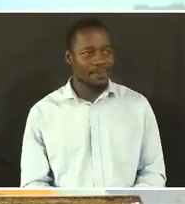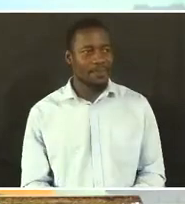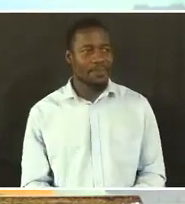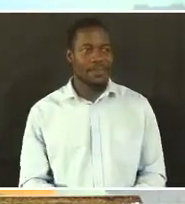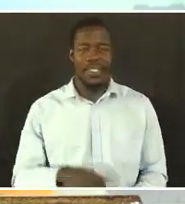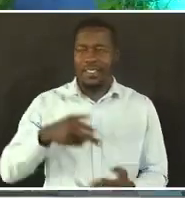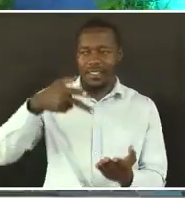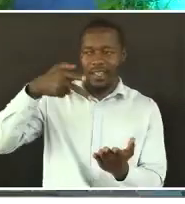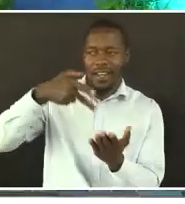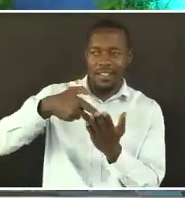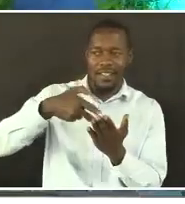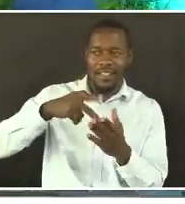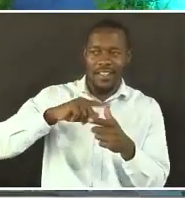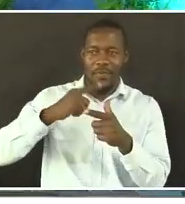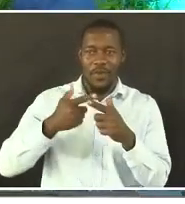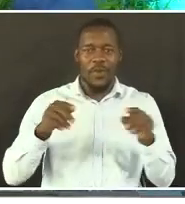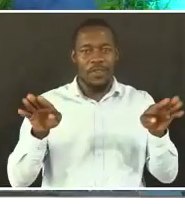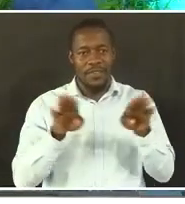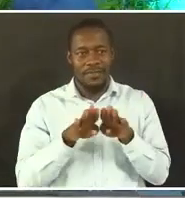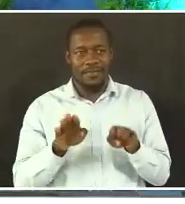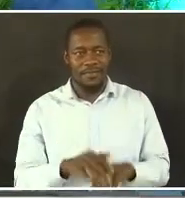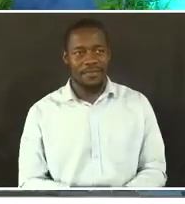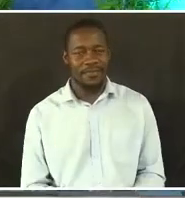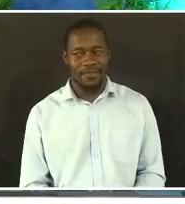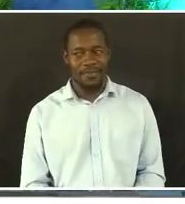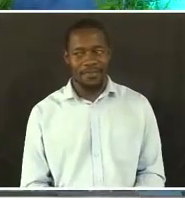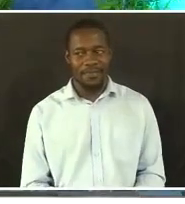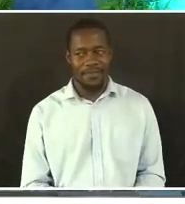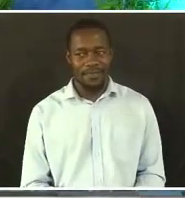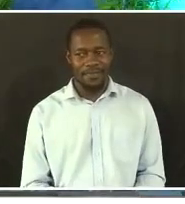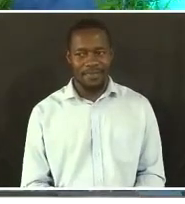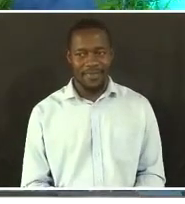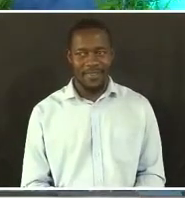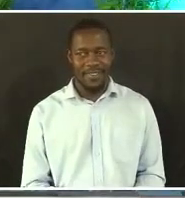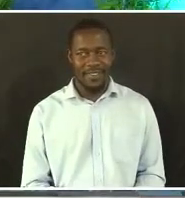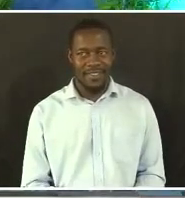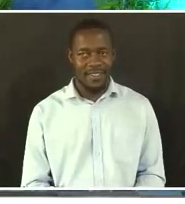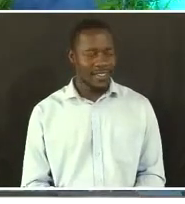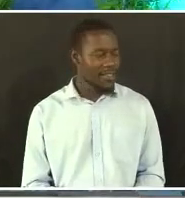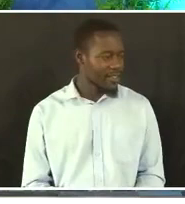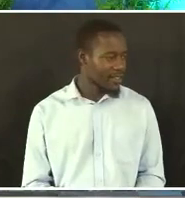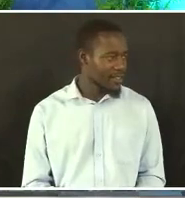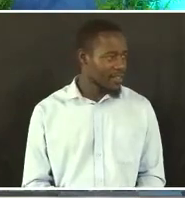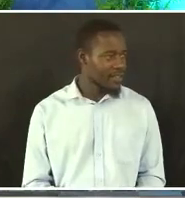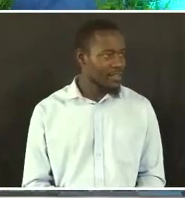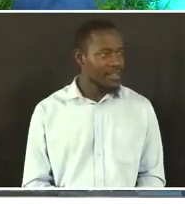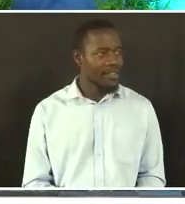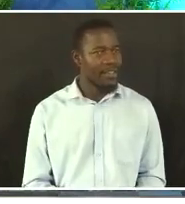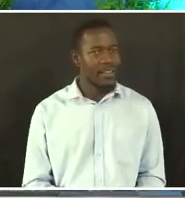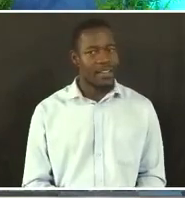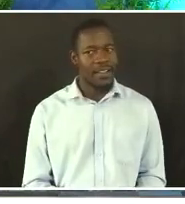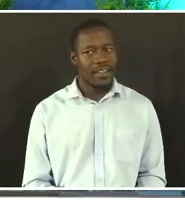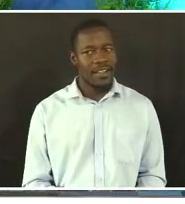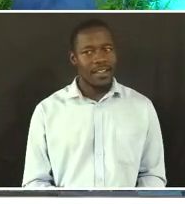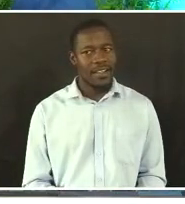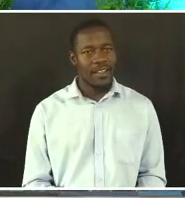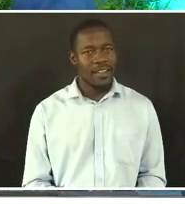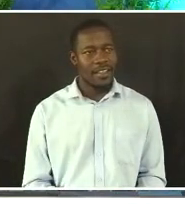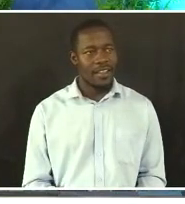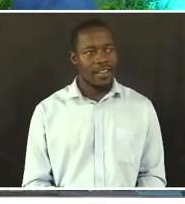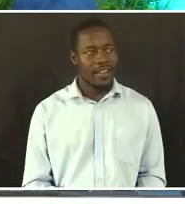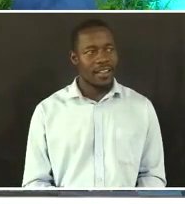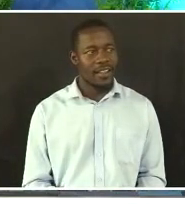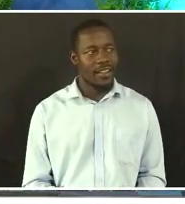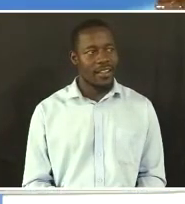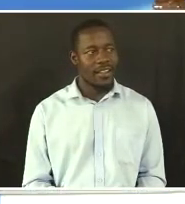Let's rise up so that we close this session. And I can preach over and over. I don't want to over-preach until